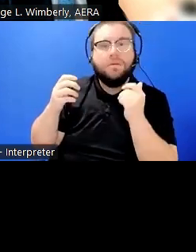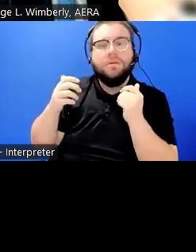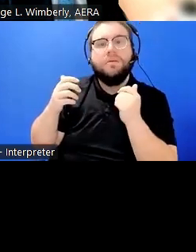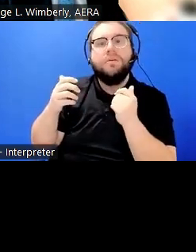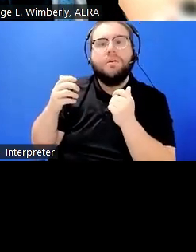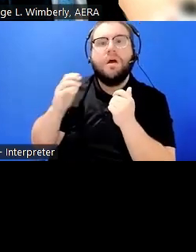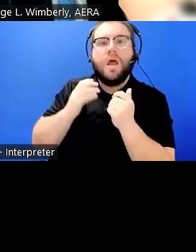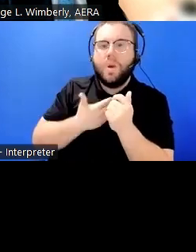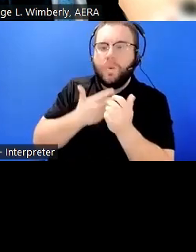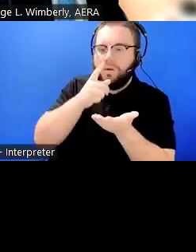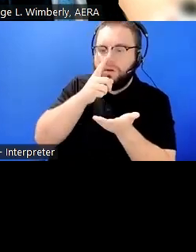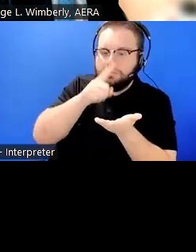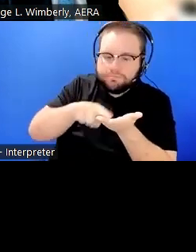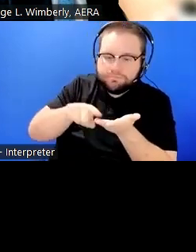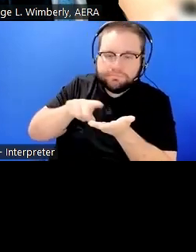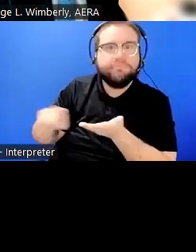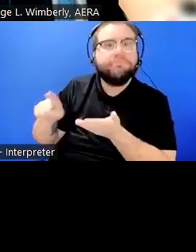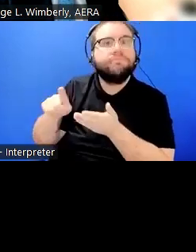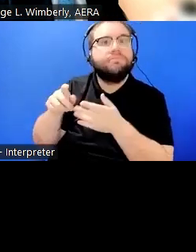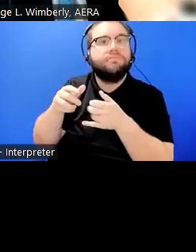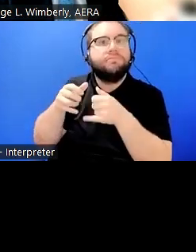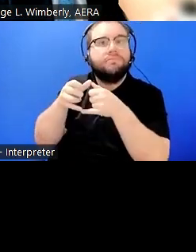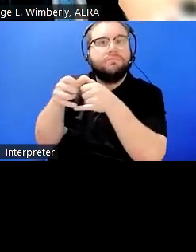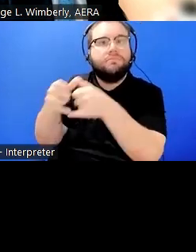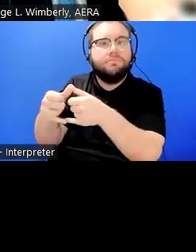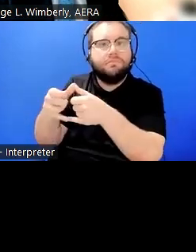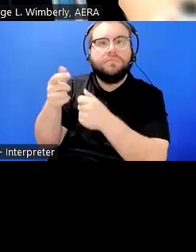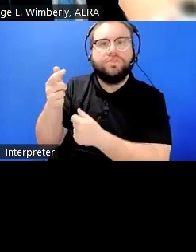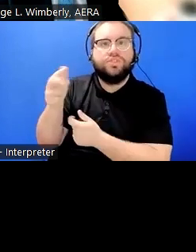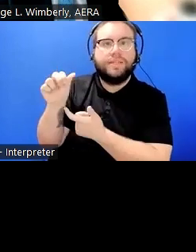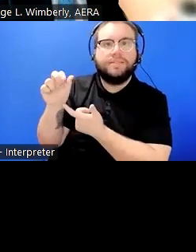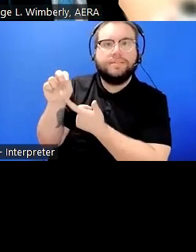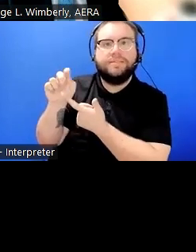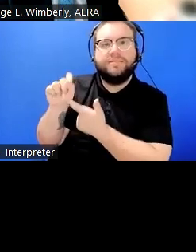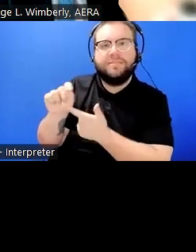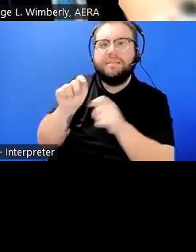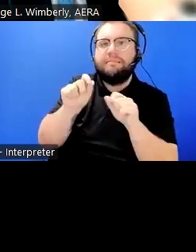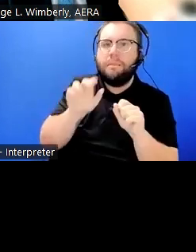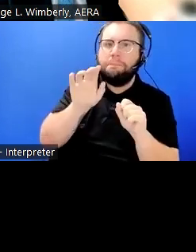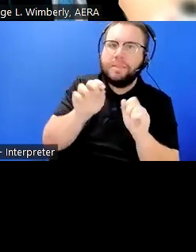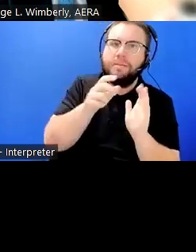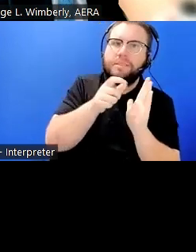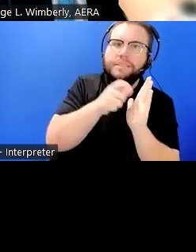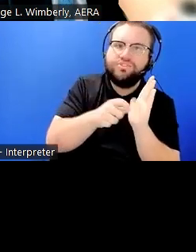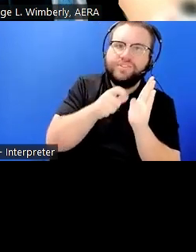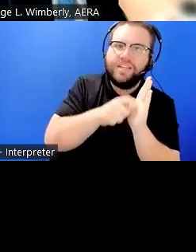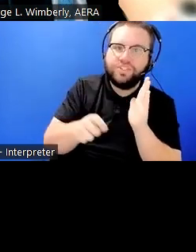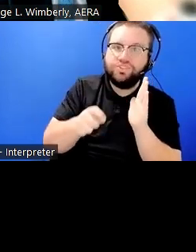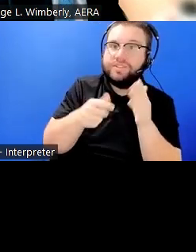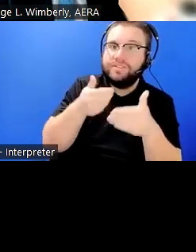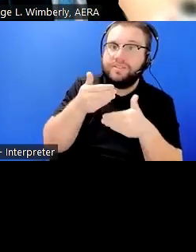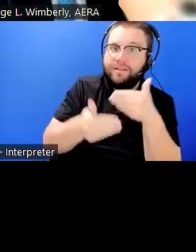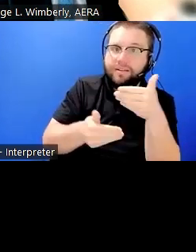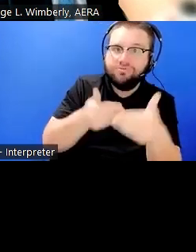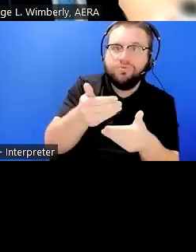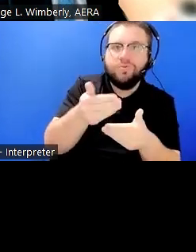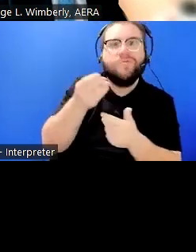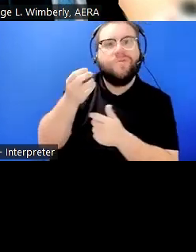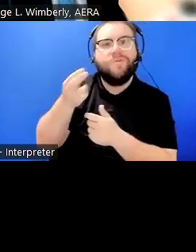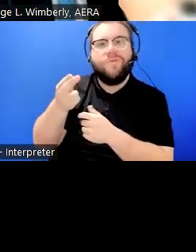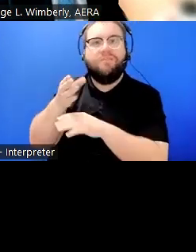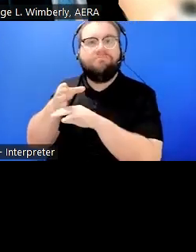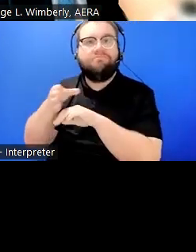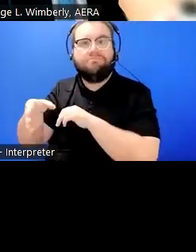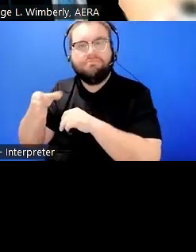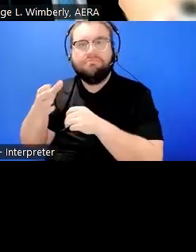and research grants not only here at the dissertation stage, but there are also that we have training things that are provided for undergraduate